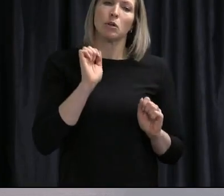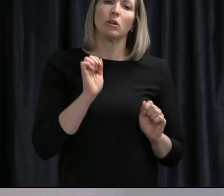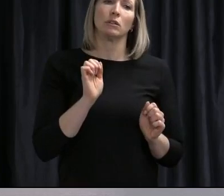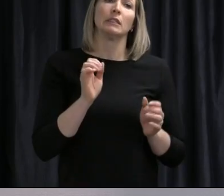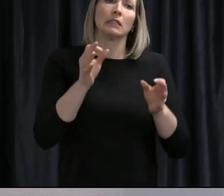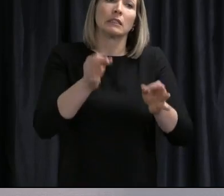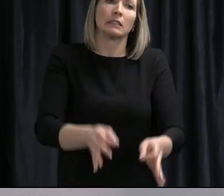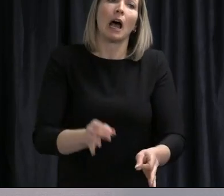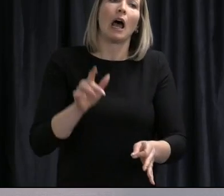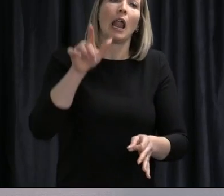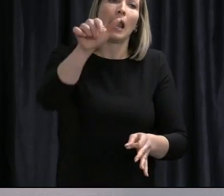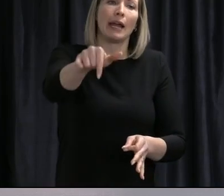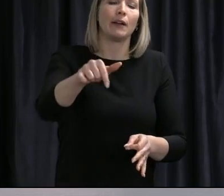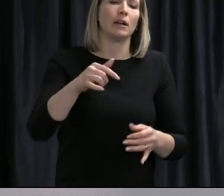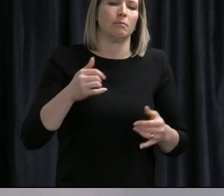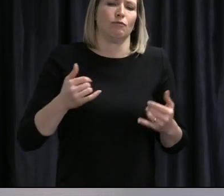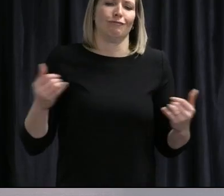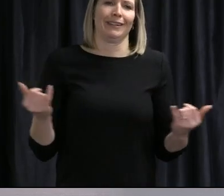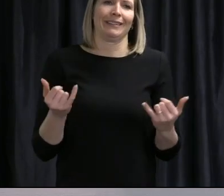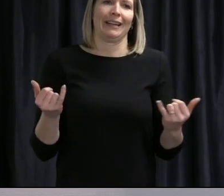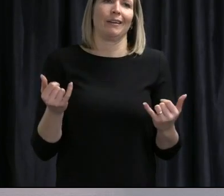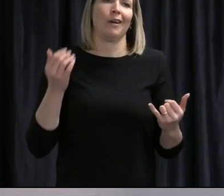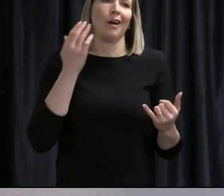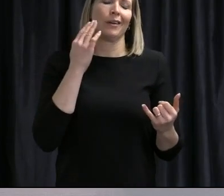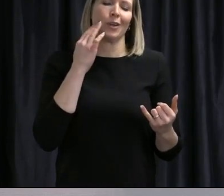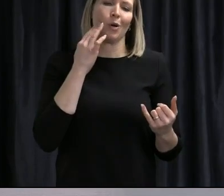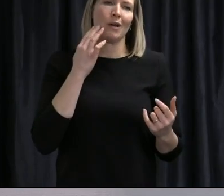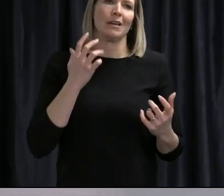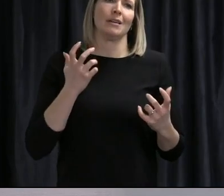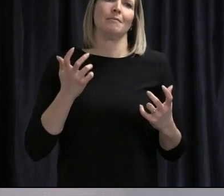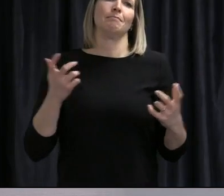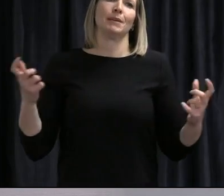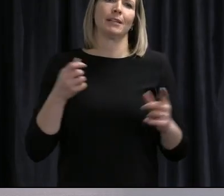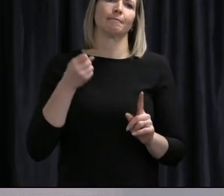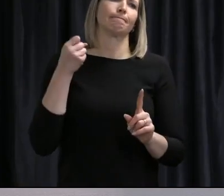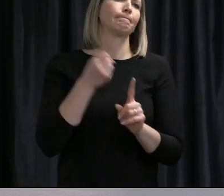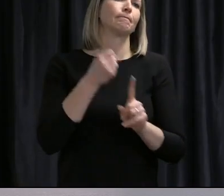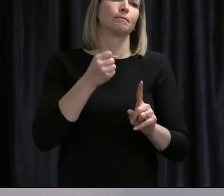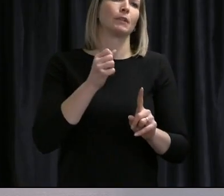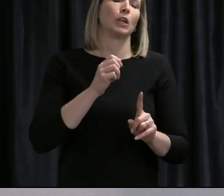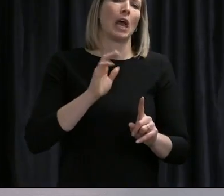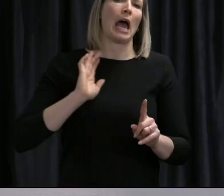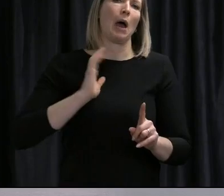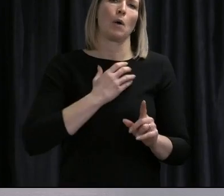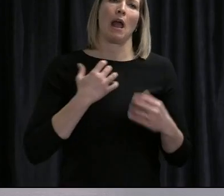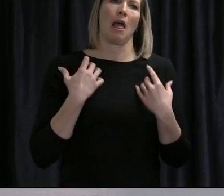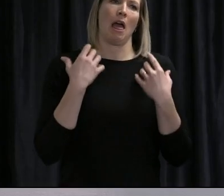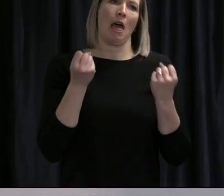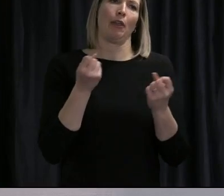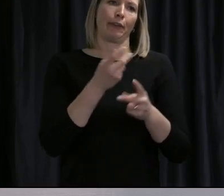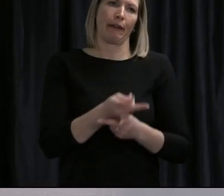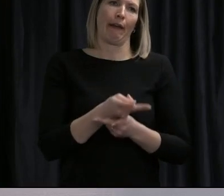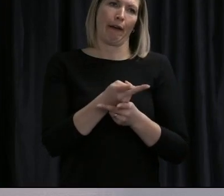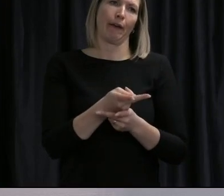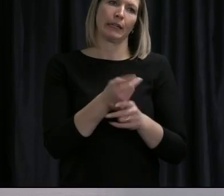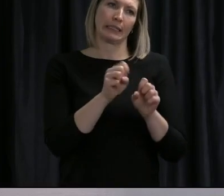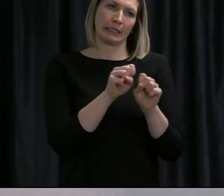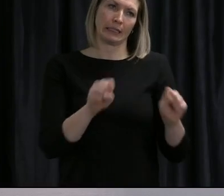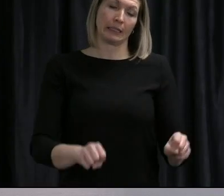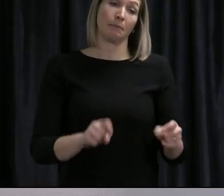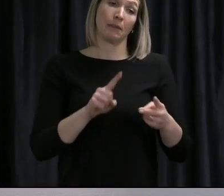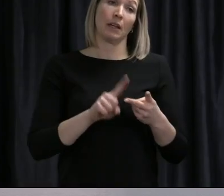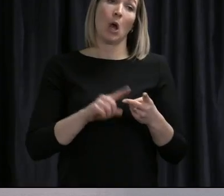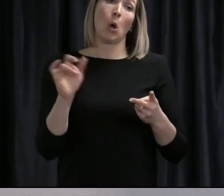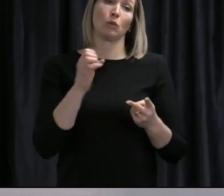mind going there, but we recognize this is having a huge impact on our healthcare system, having a huge impact also on